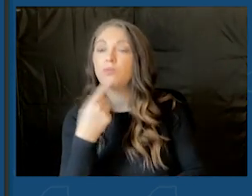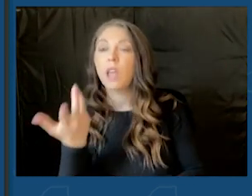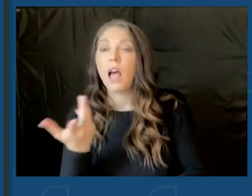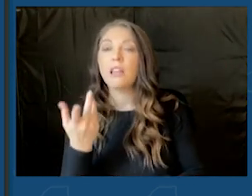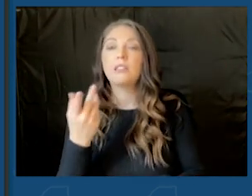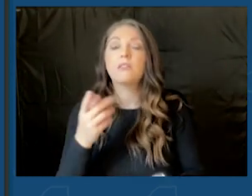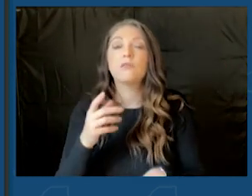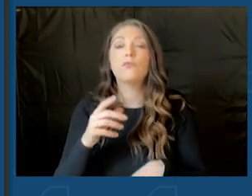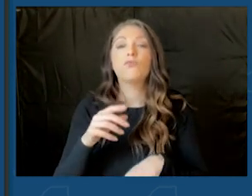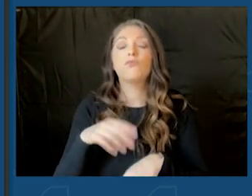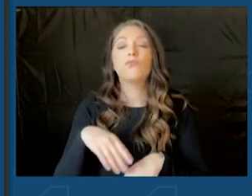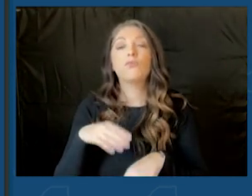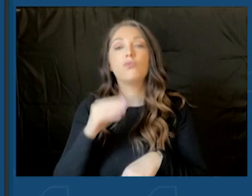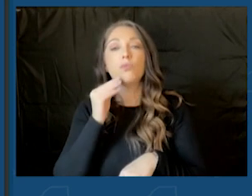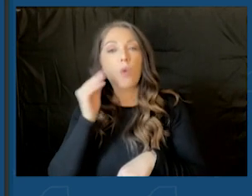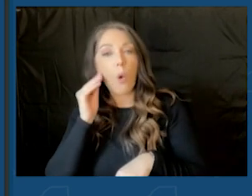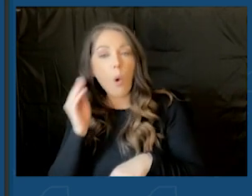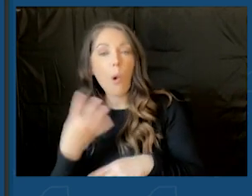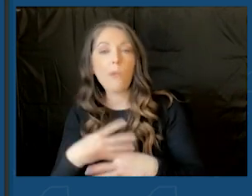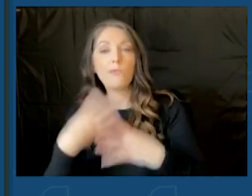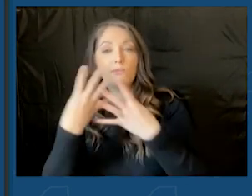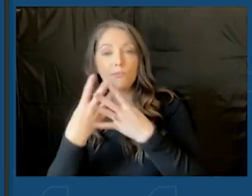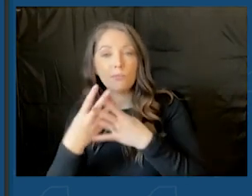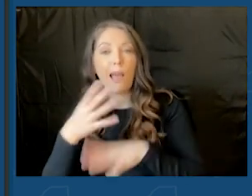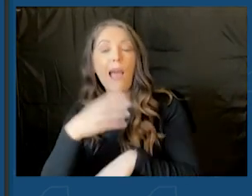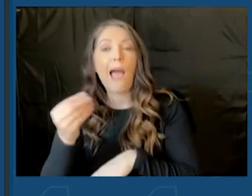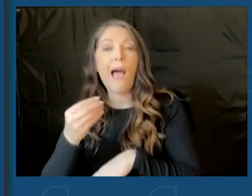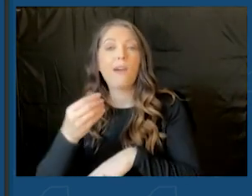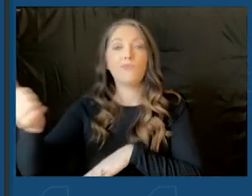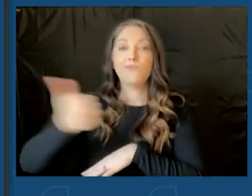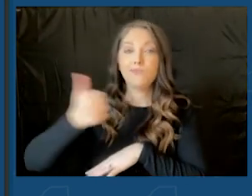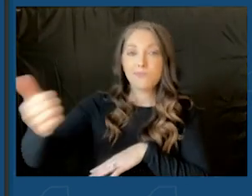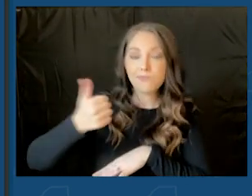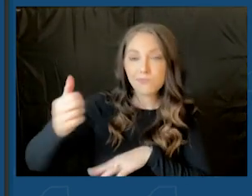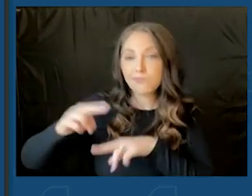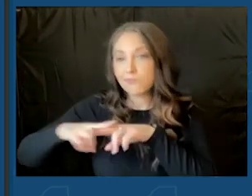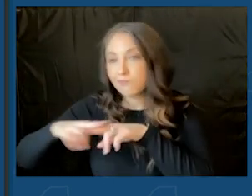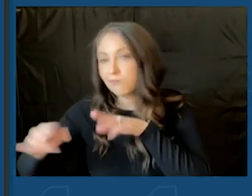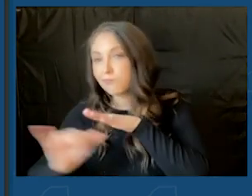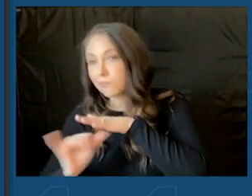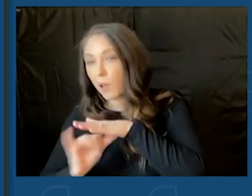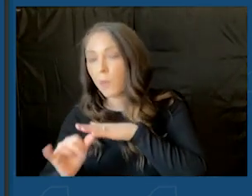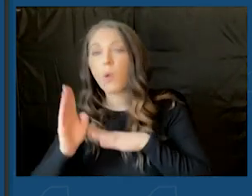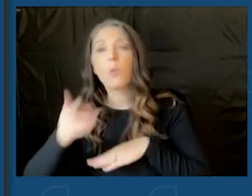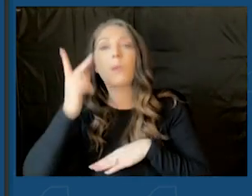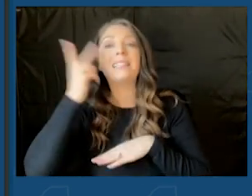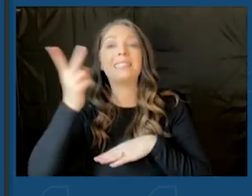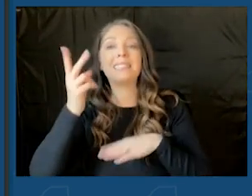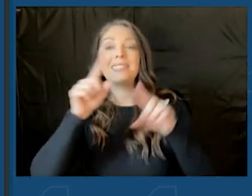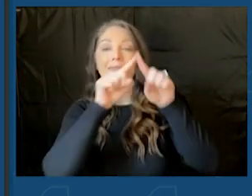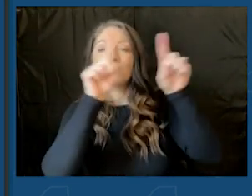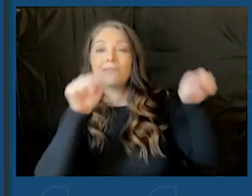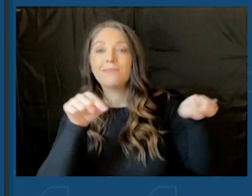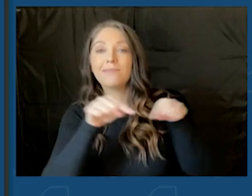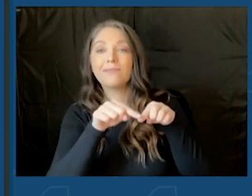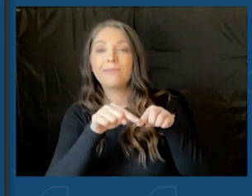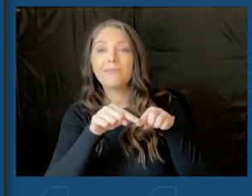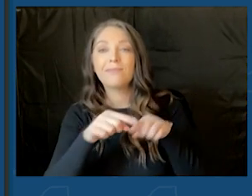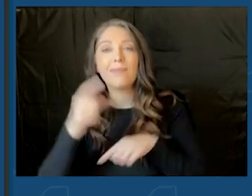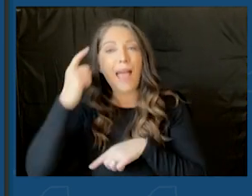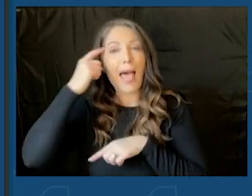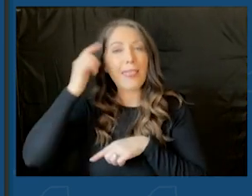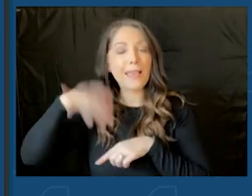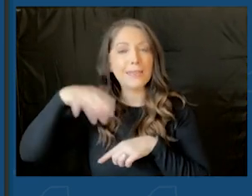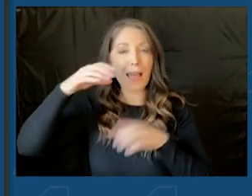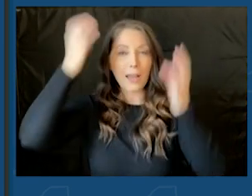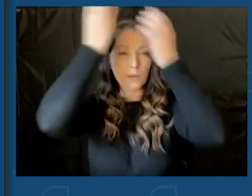facilities, detention centers, and yes, mass transit. You'll see this little character. And I'm told that's a ponytail off to the side. You all see